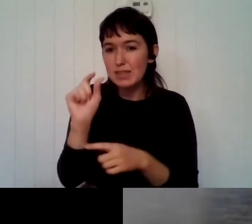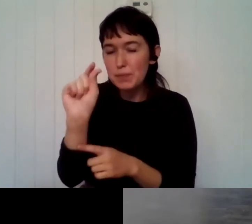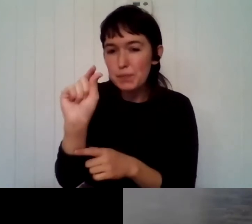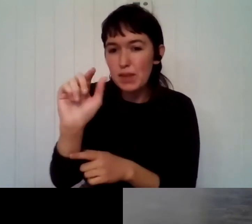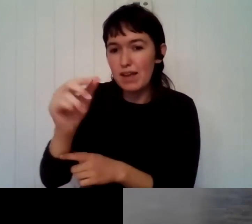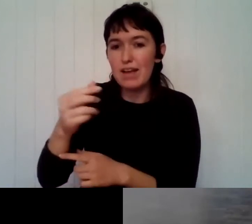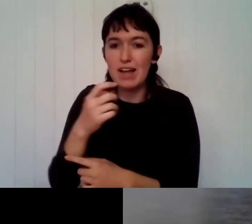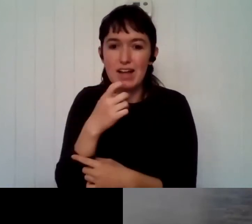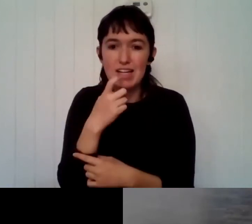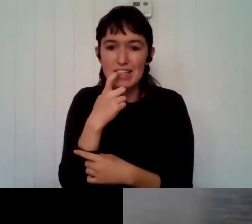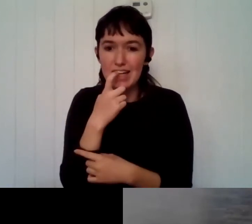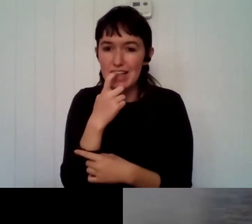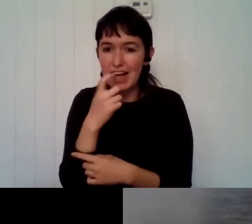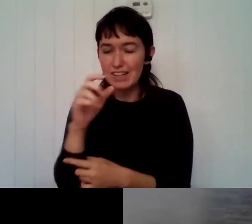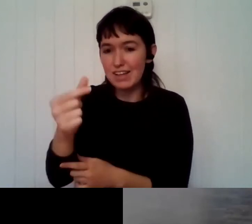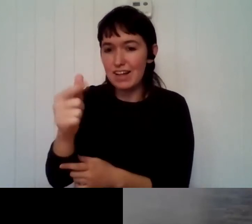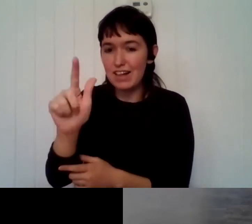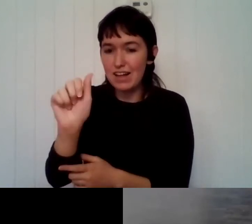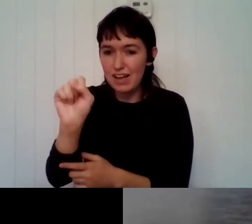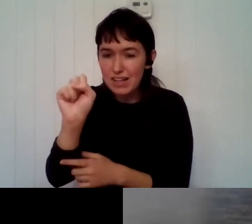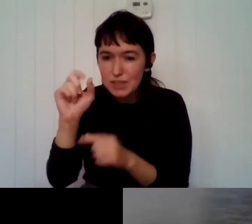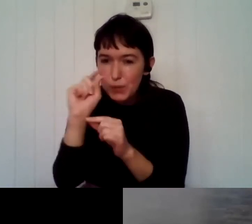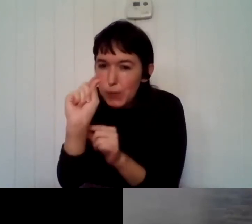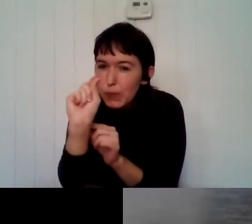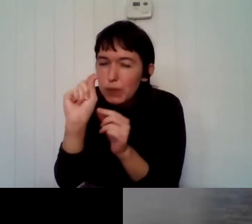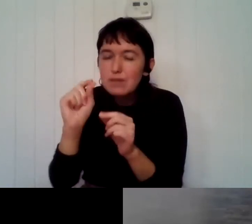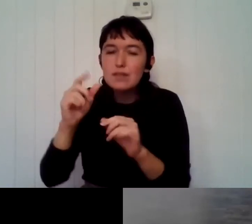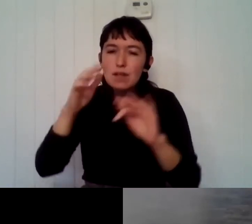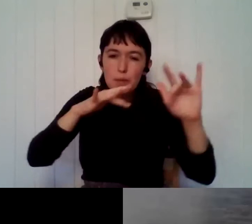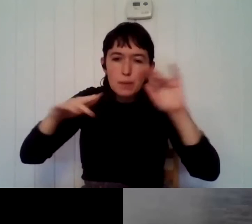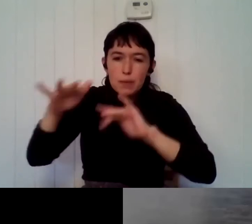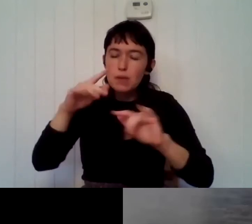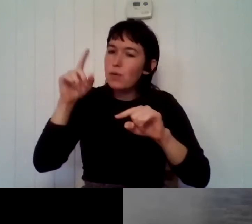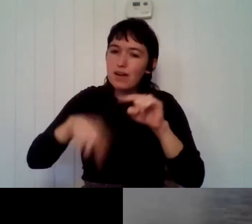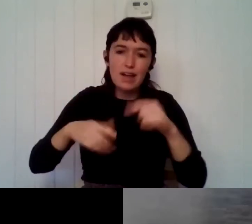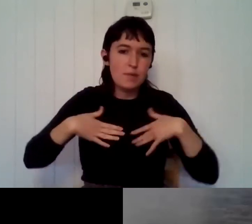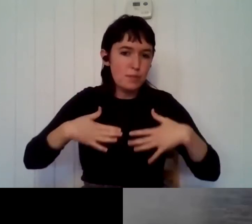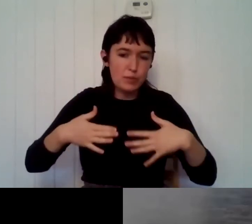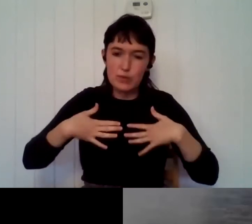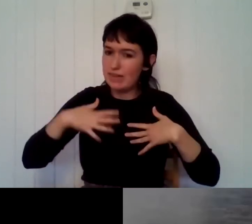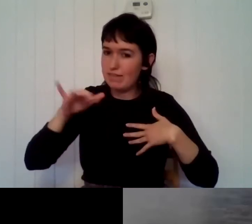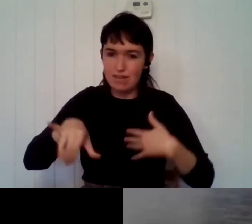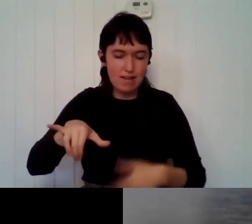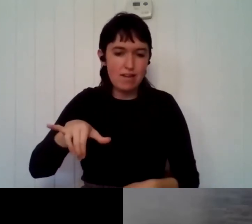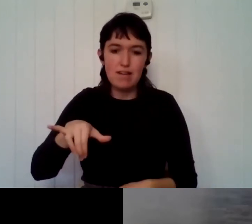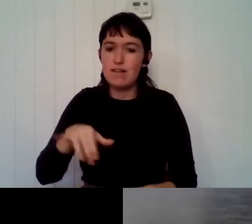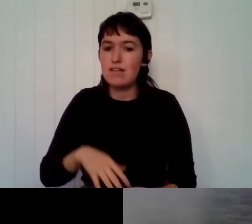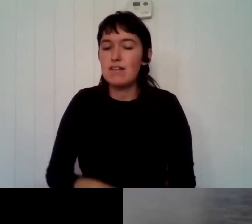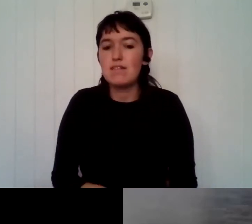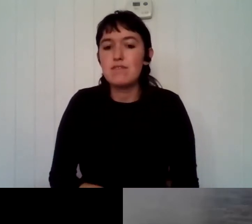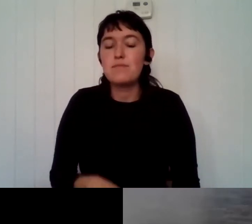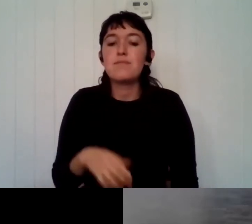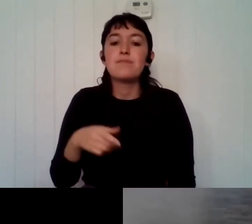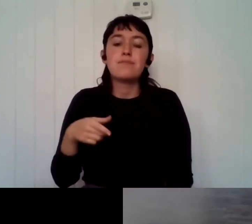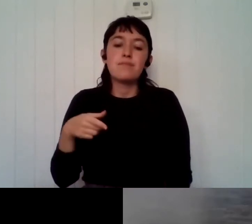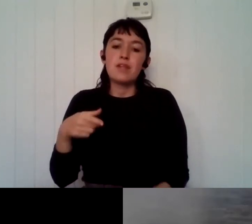your mouth, don't be outside. It's a problem for farmers because their animals are outside, they have to deal with it, they don't have food because it